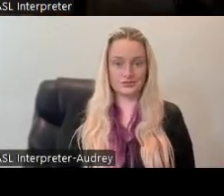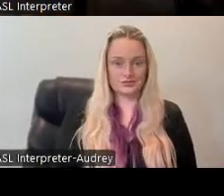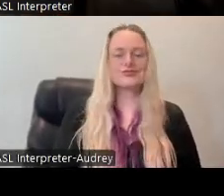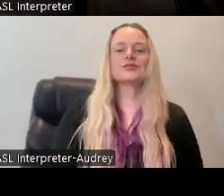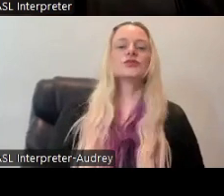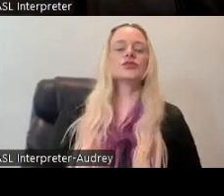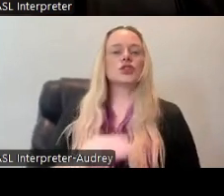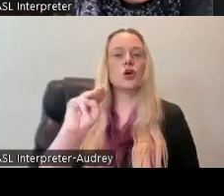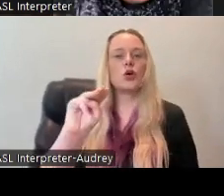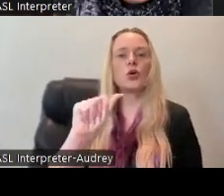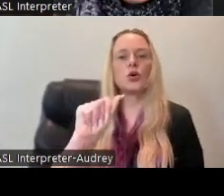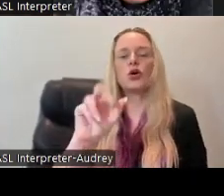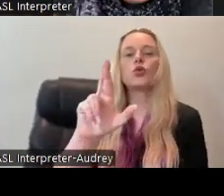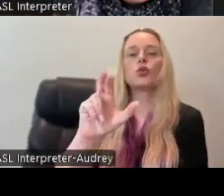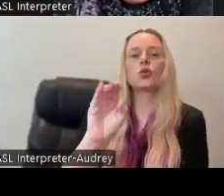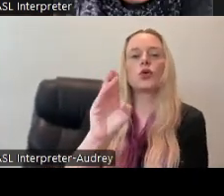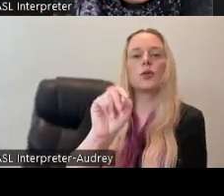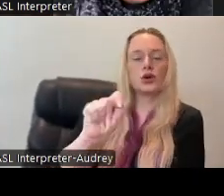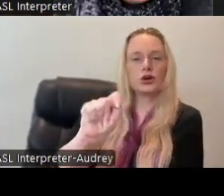Robert Marcucci.